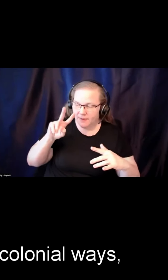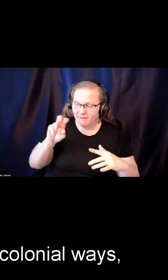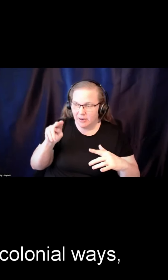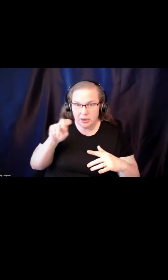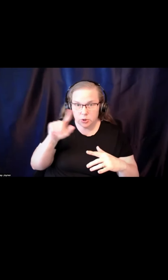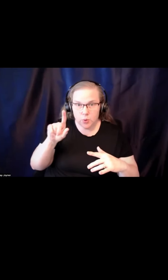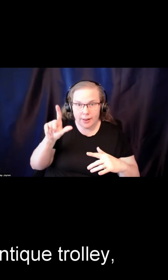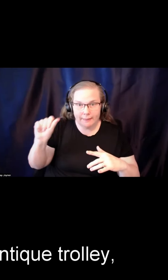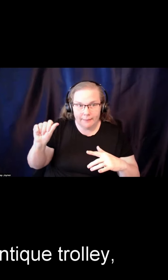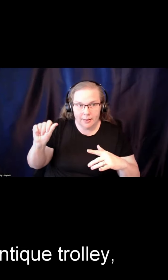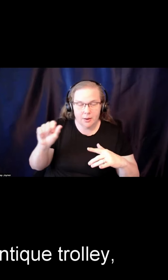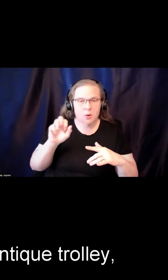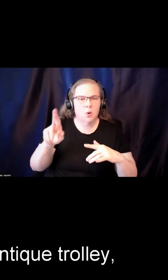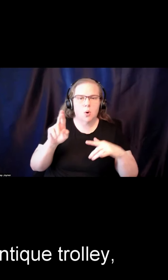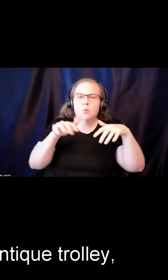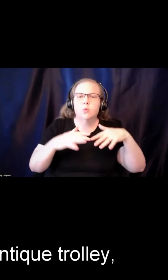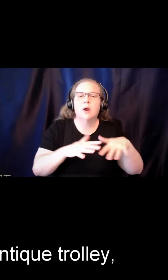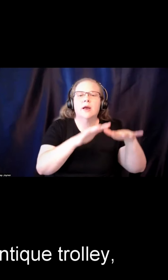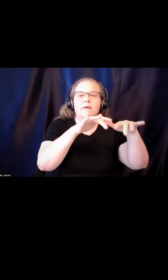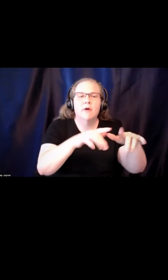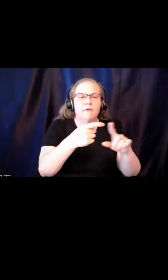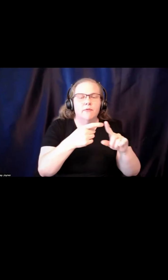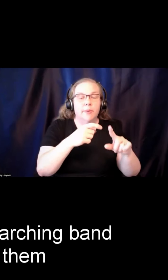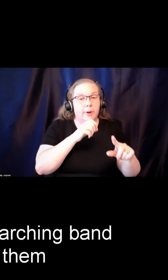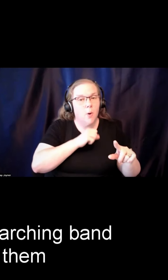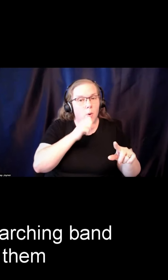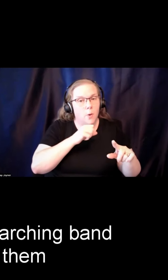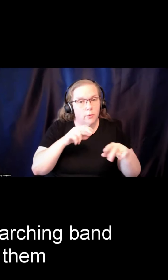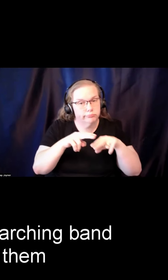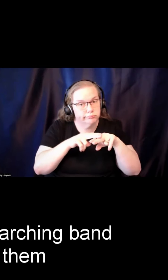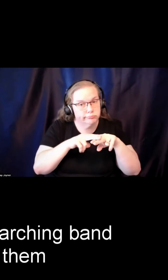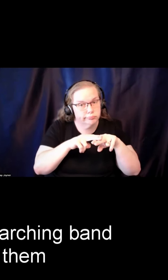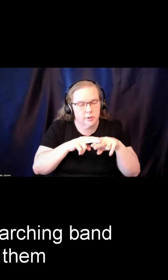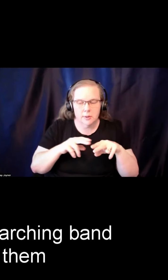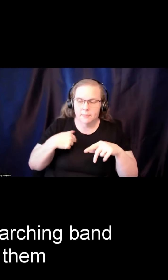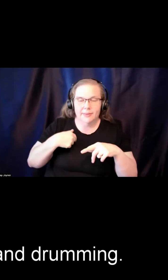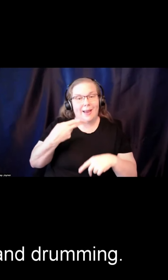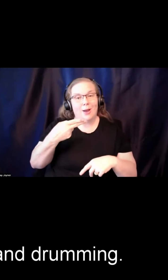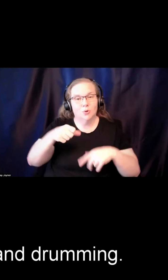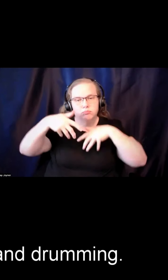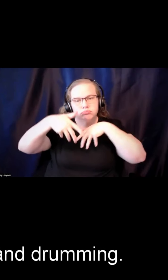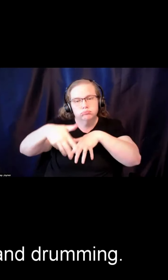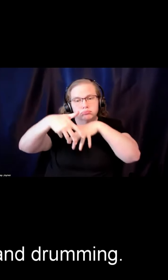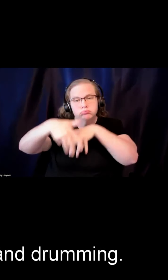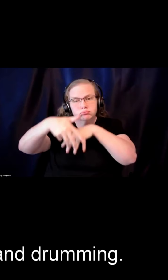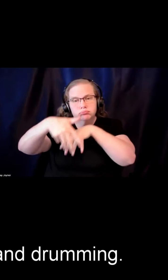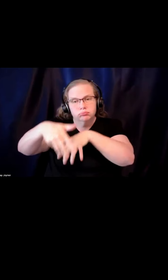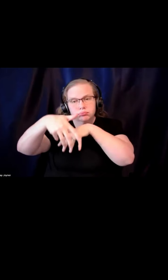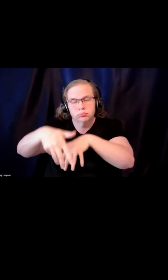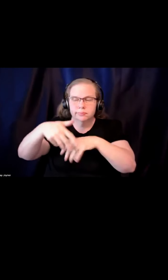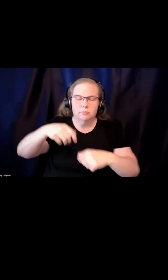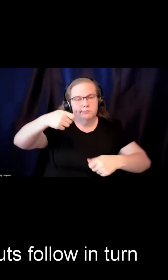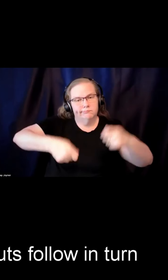colonial ways or wave from an antique trolley, the high school marching band preceding them with off-key pomp and